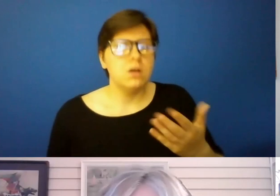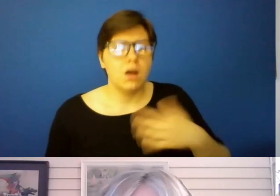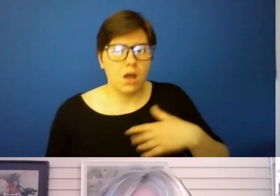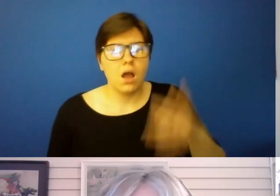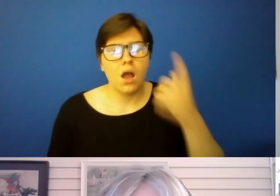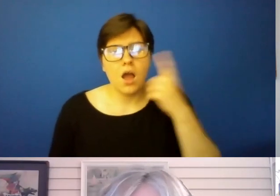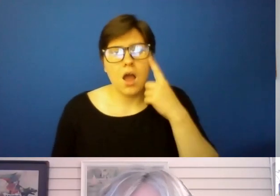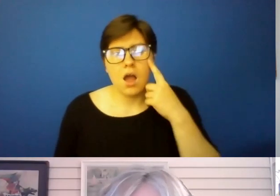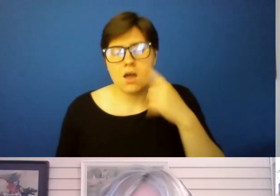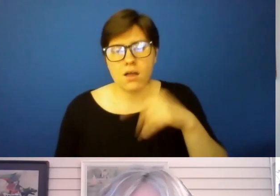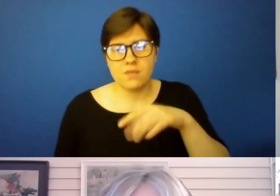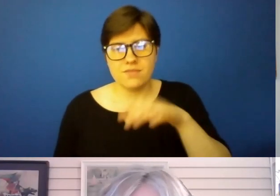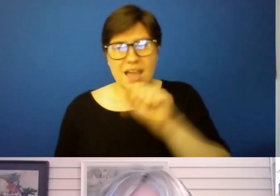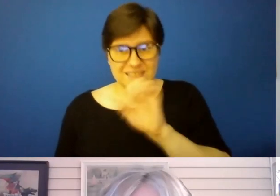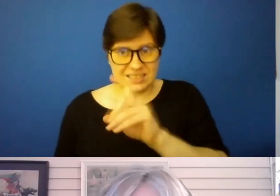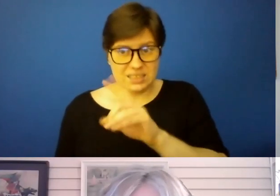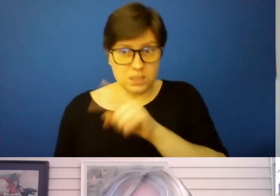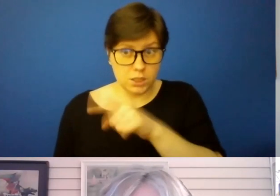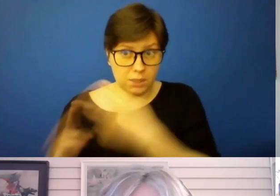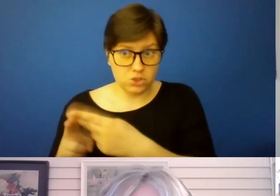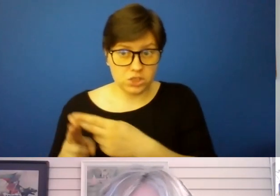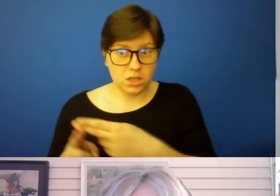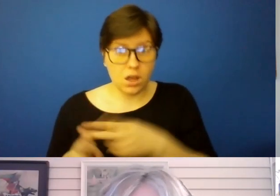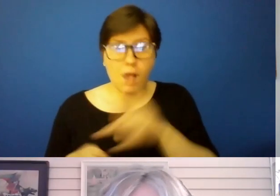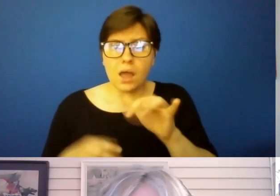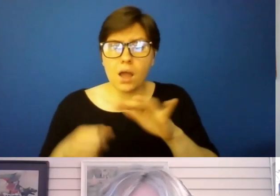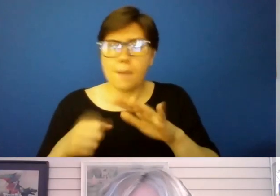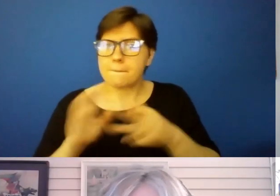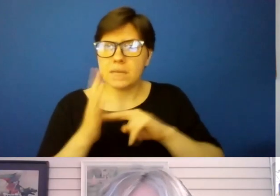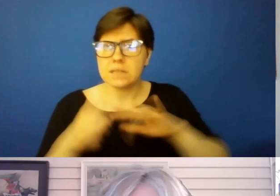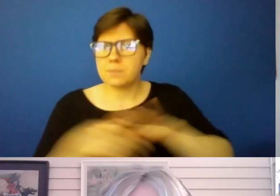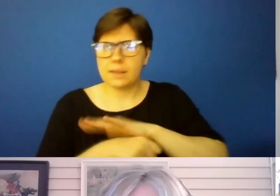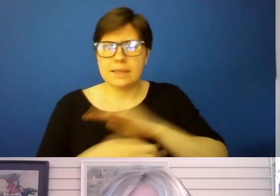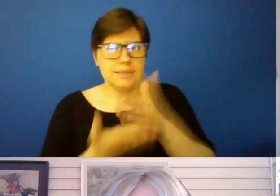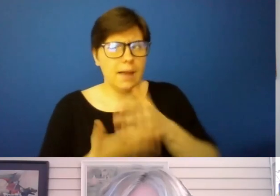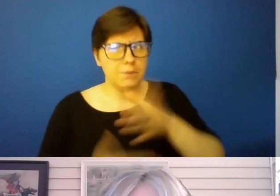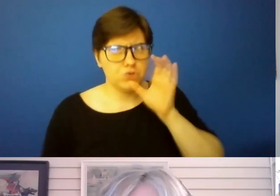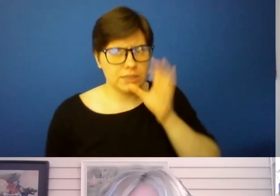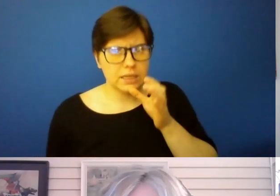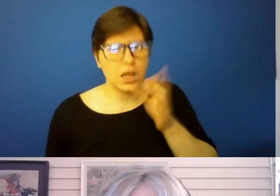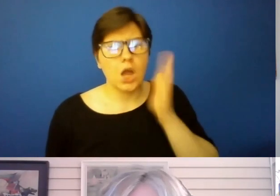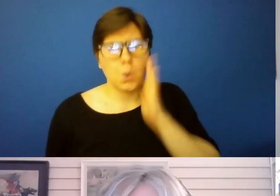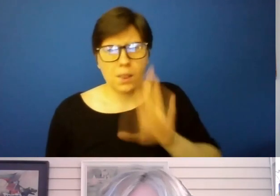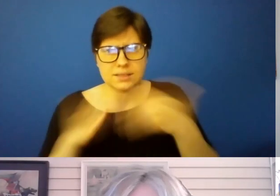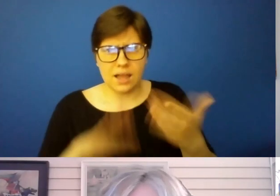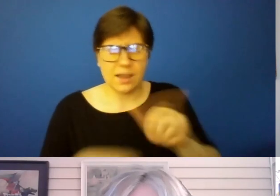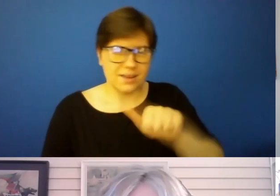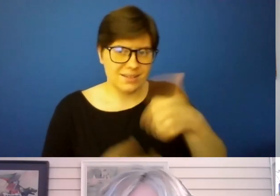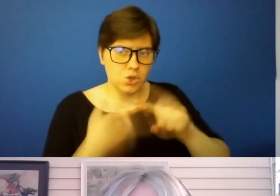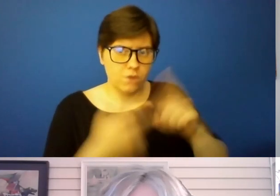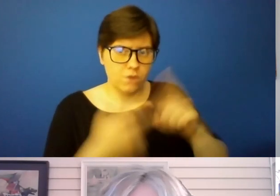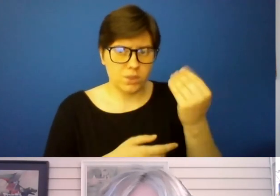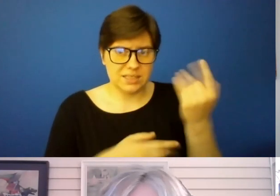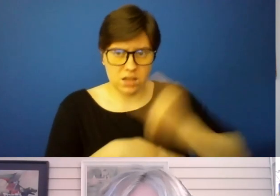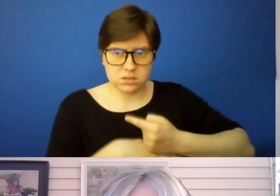VSED, VSED, is that you completely stop drinking, right? And you'll die from dehydration in 10 to 14 days. A lot of